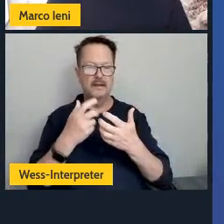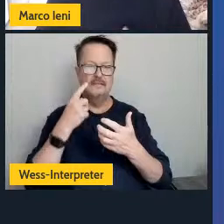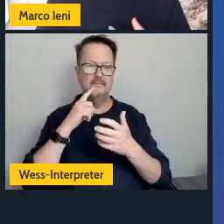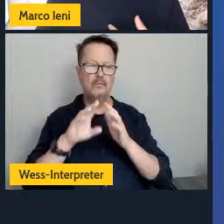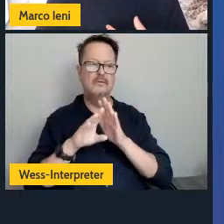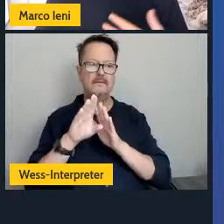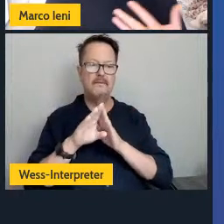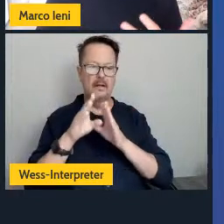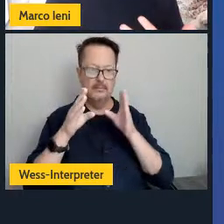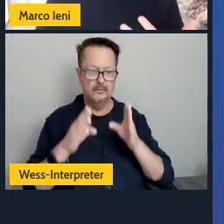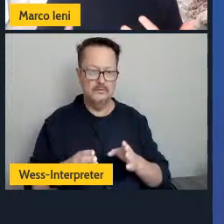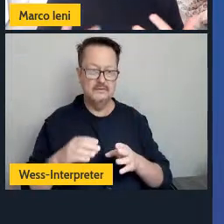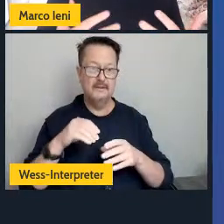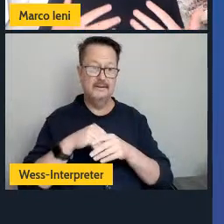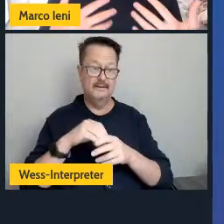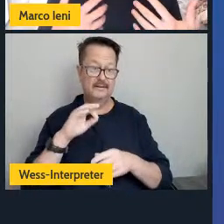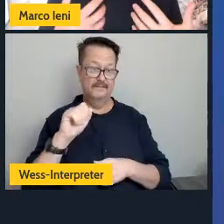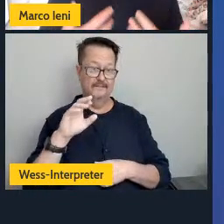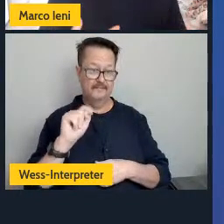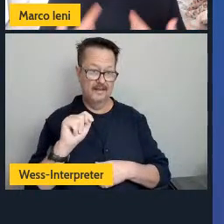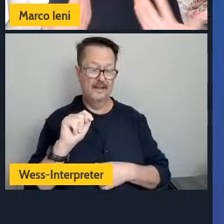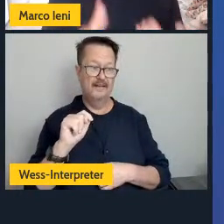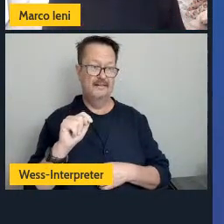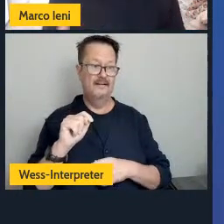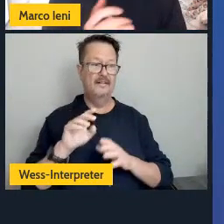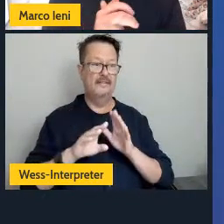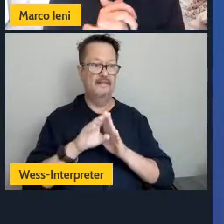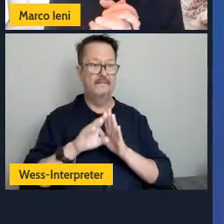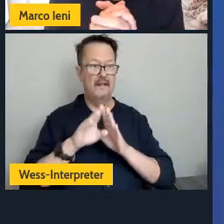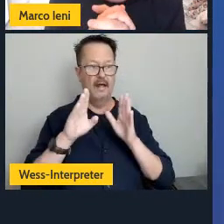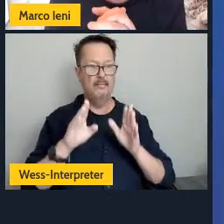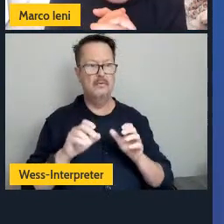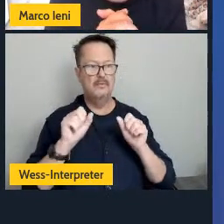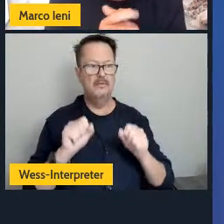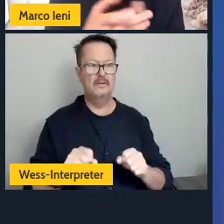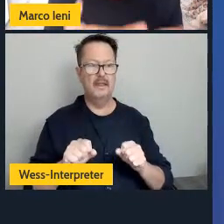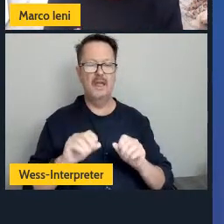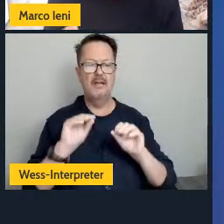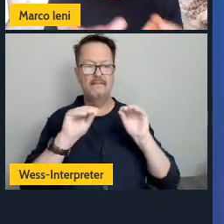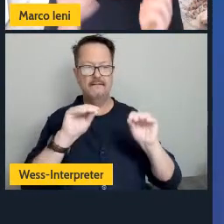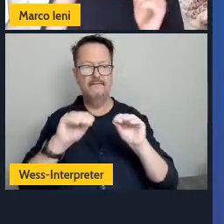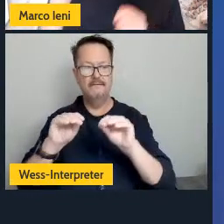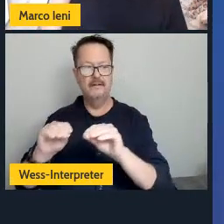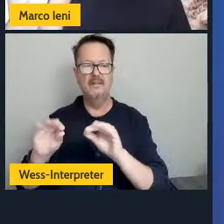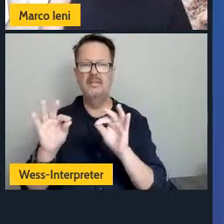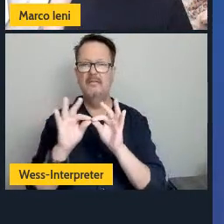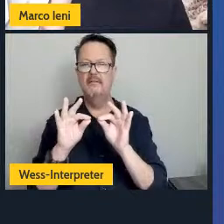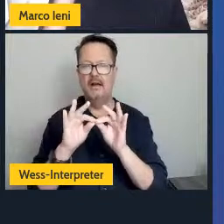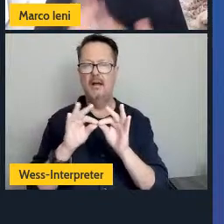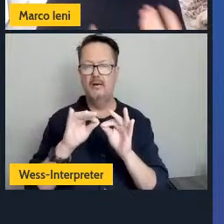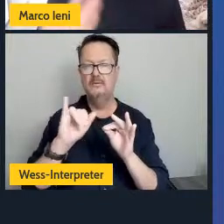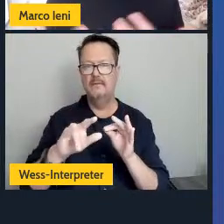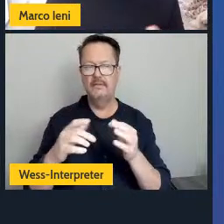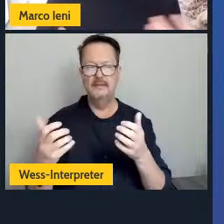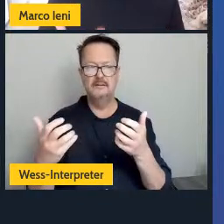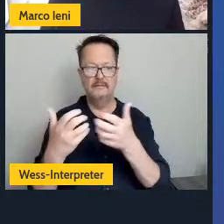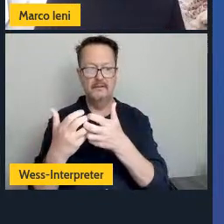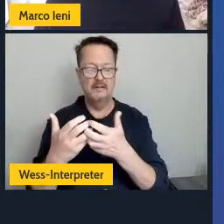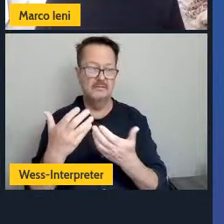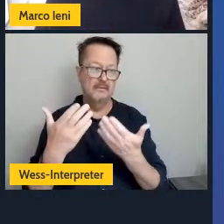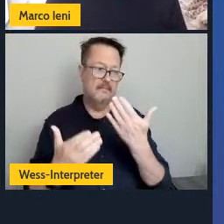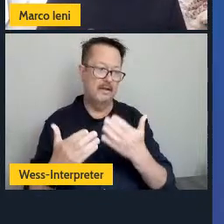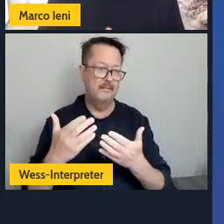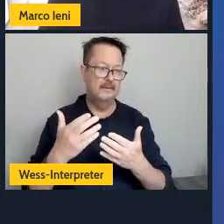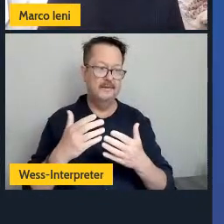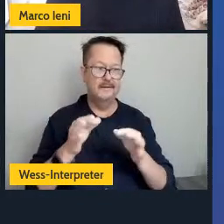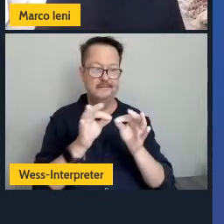developers. And in fact, the developers can fill the values of this interface. So maybe instead of